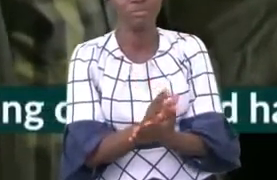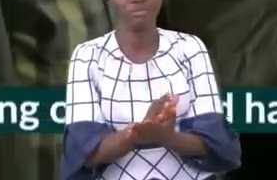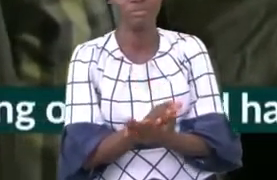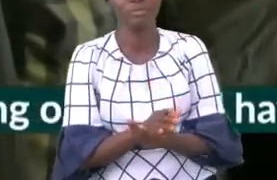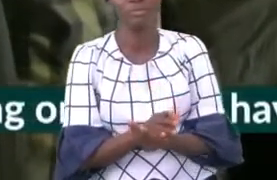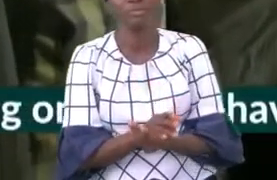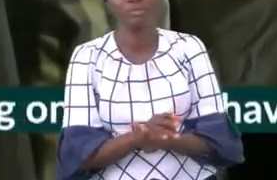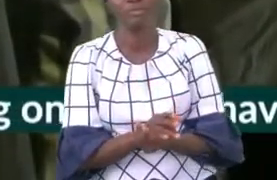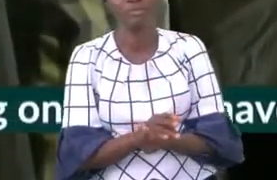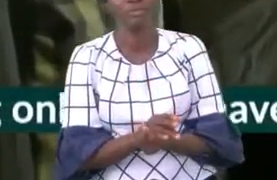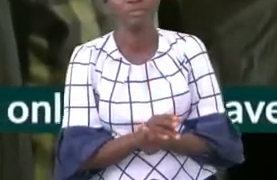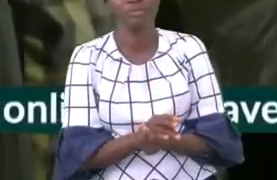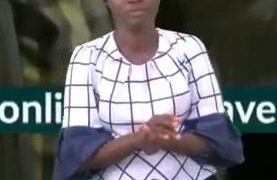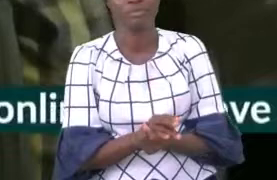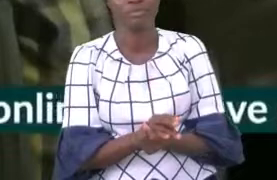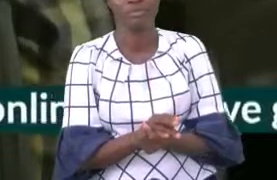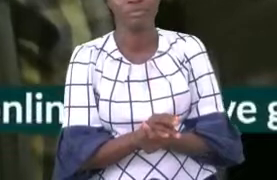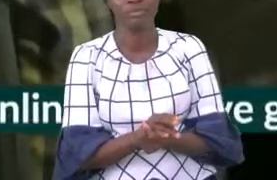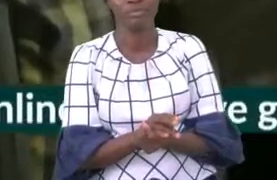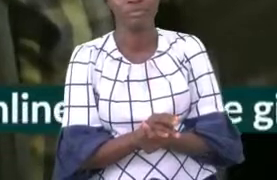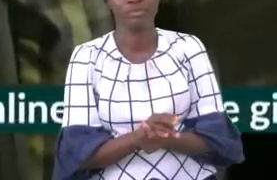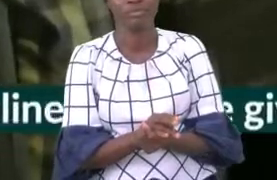Make sure that the phone numbers